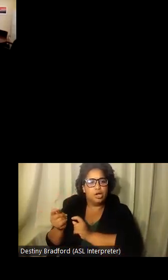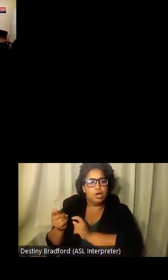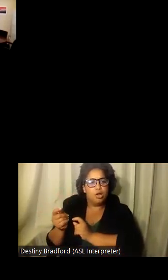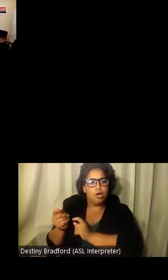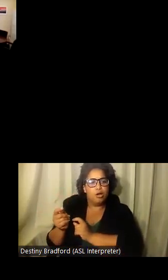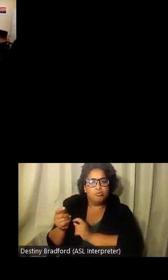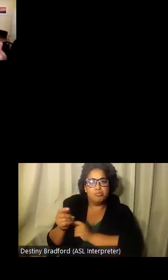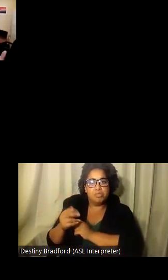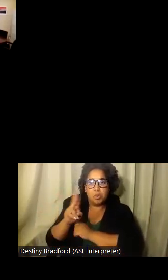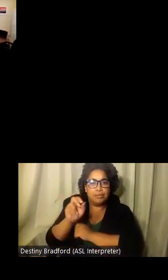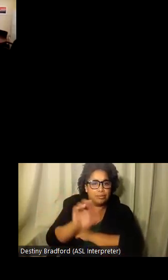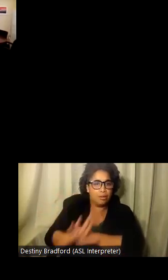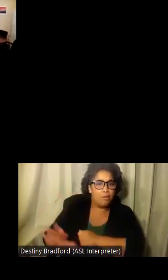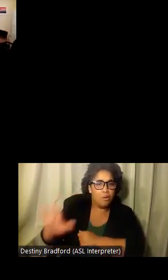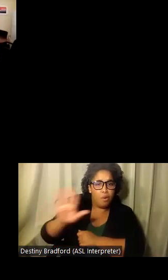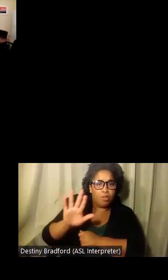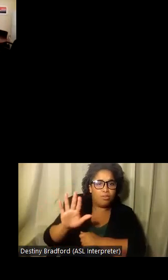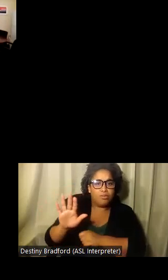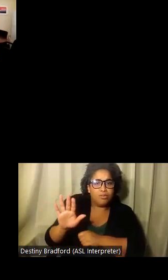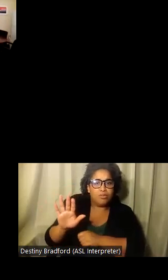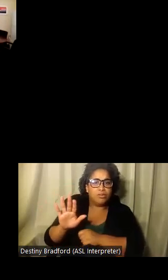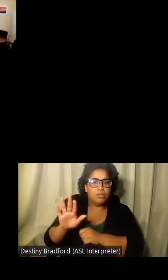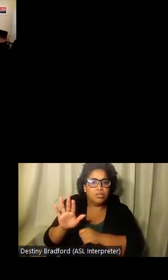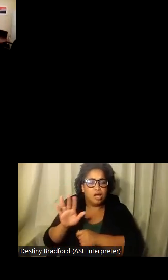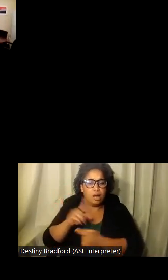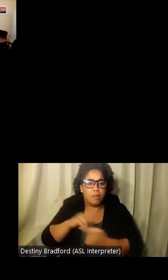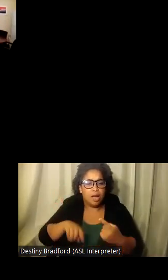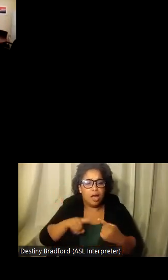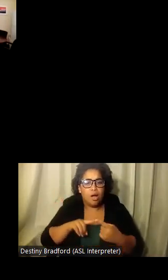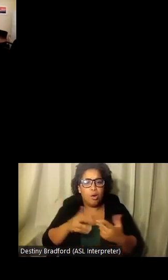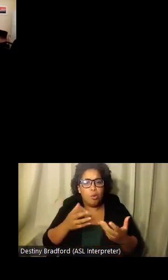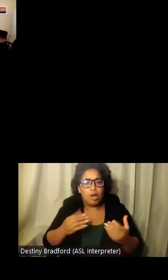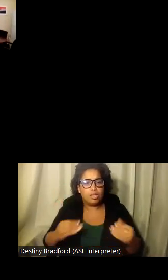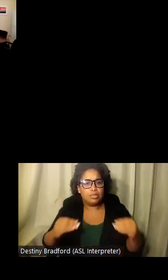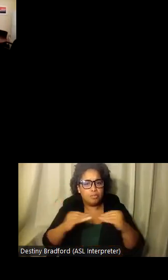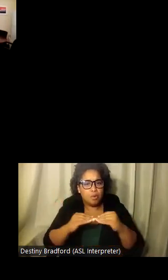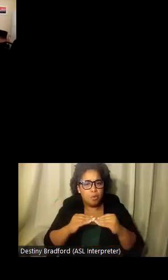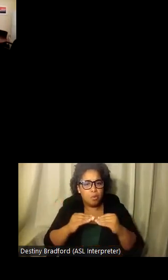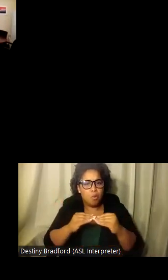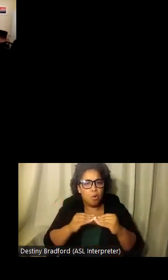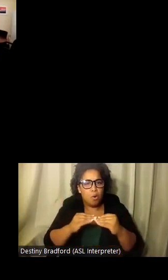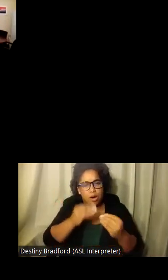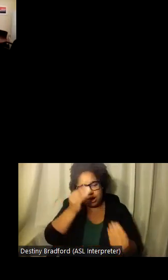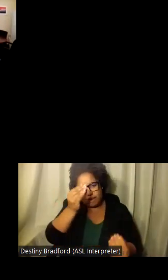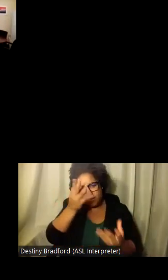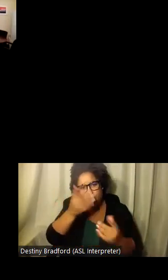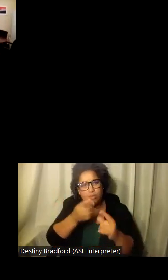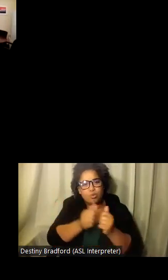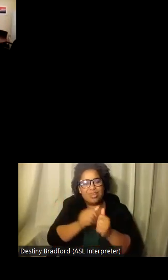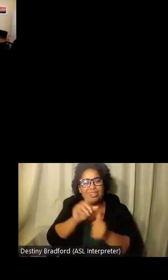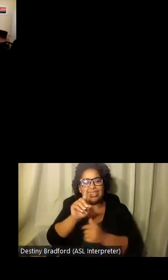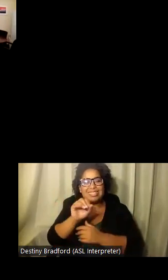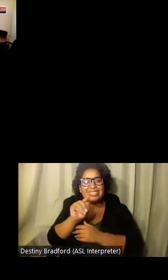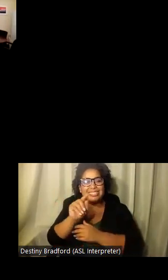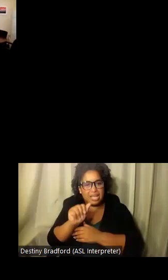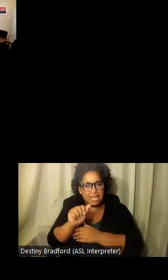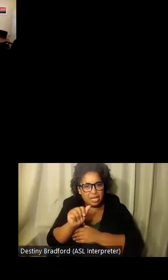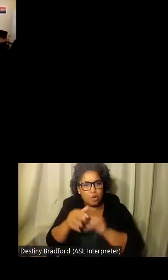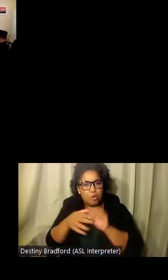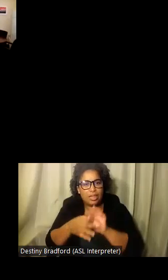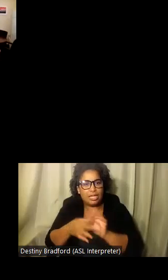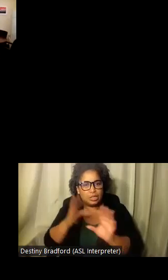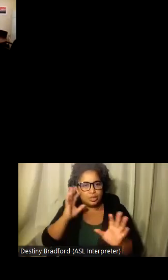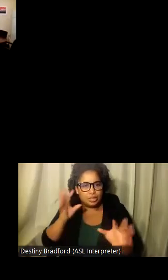our country, and probably beyond that as well, about wanting to be more informed from a data perspective when it comes to decision